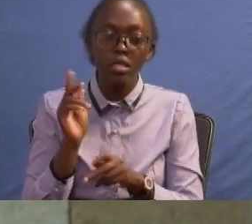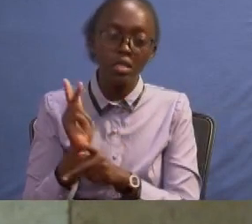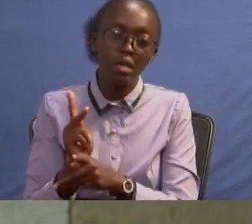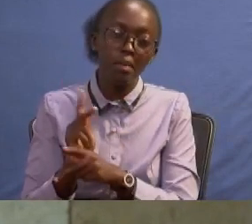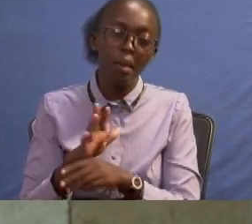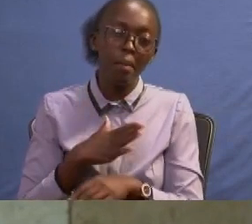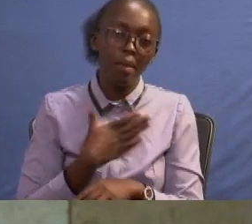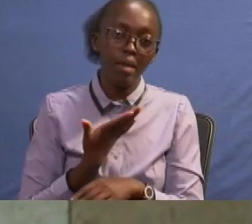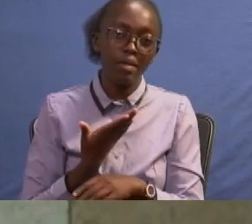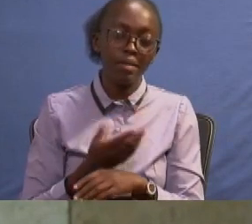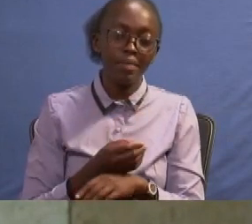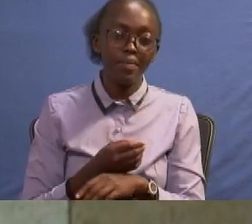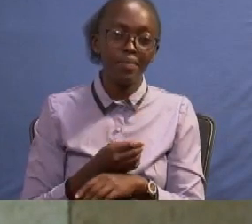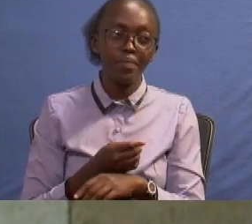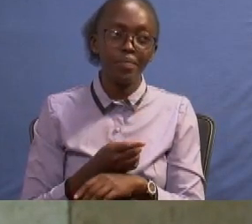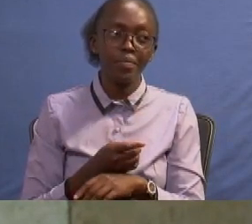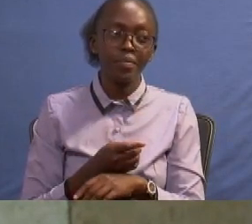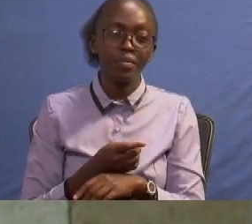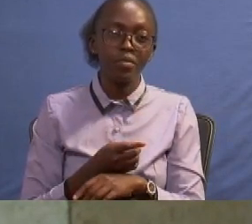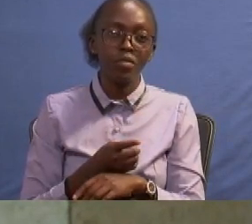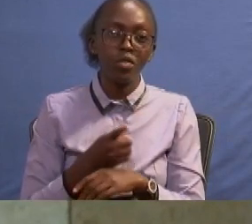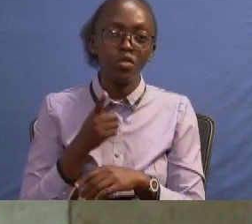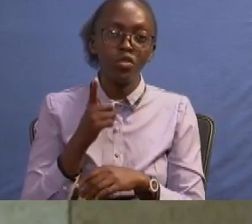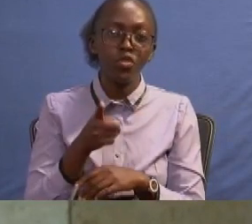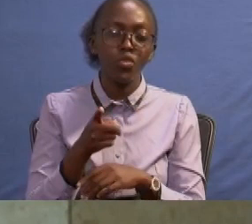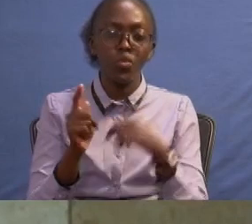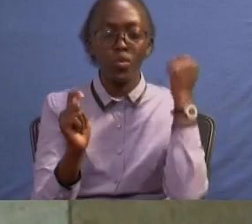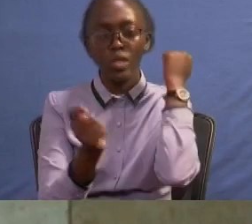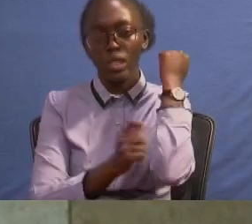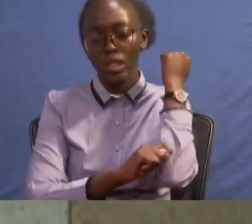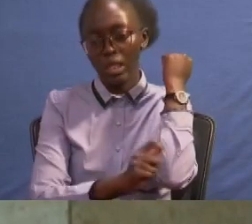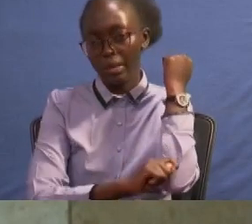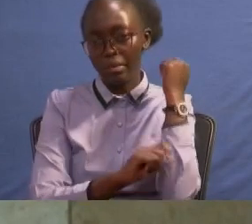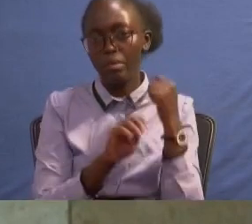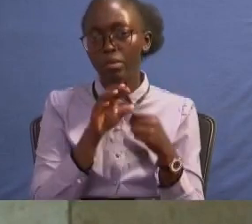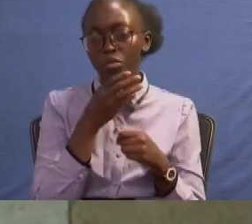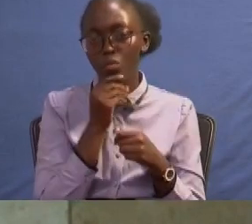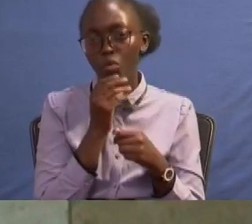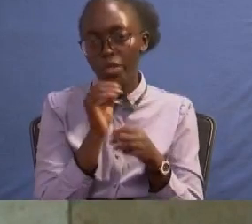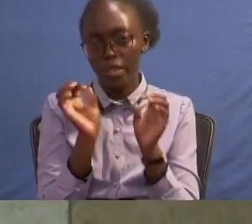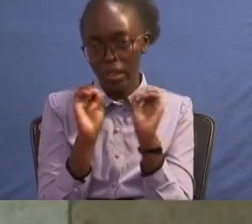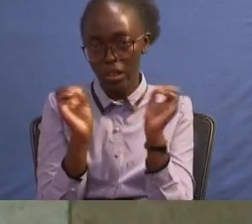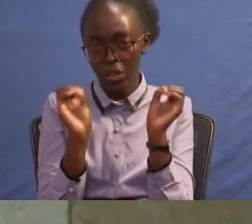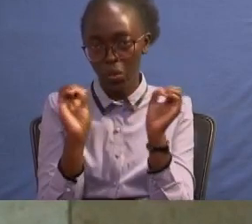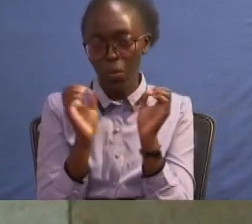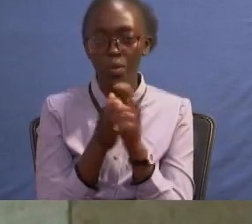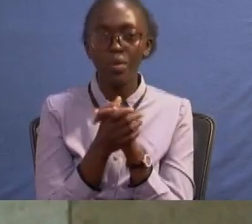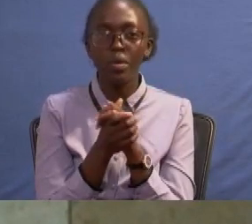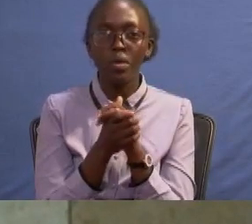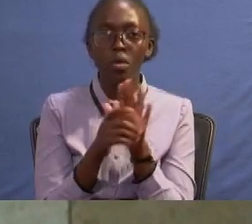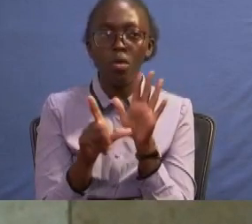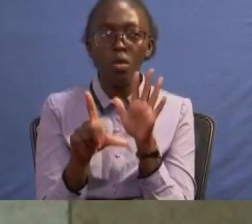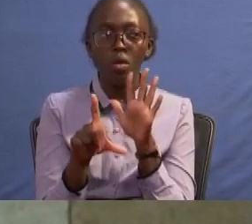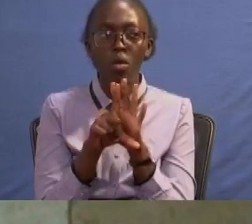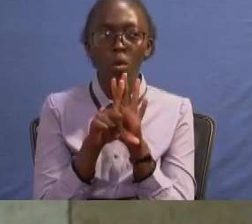and get them to jail for many years. The law sometimes is very lenient